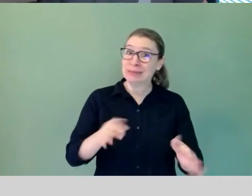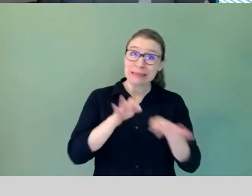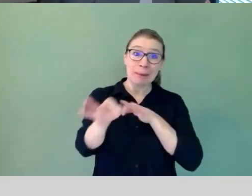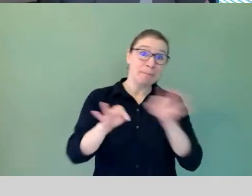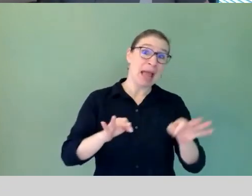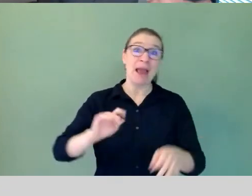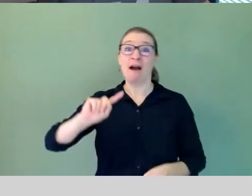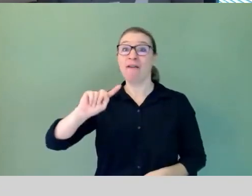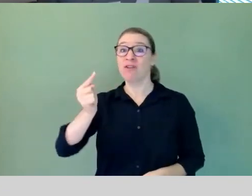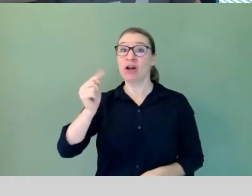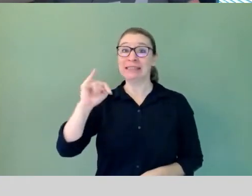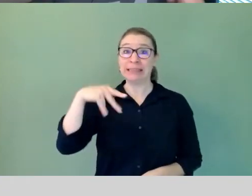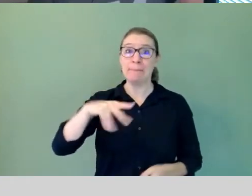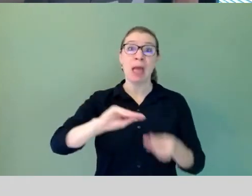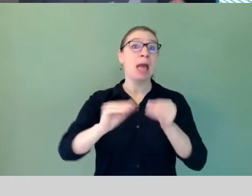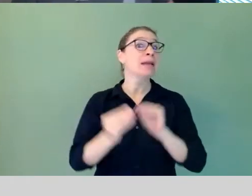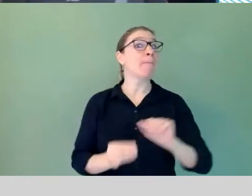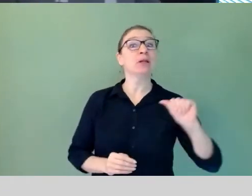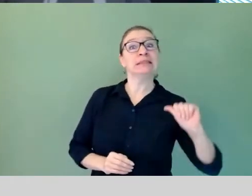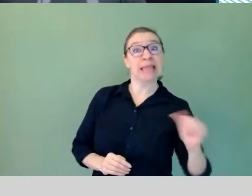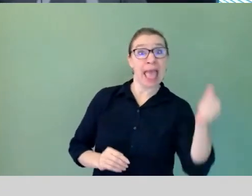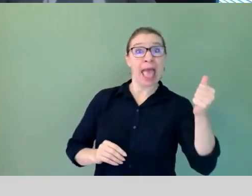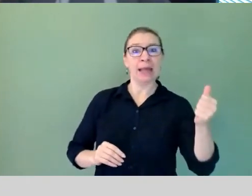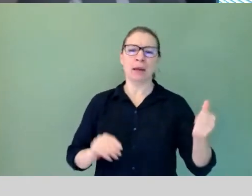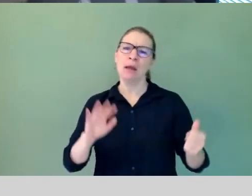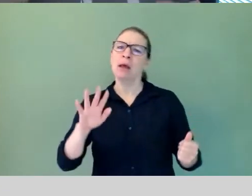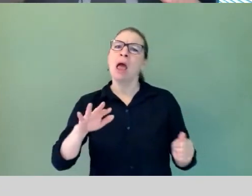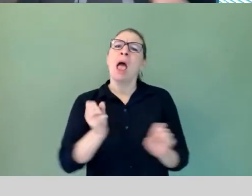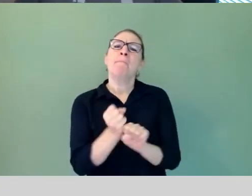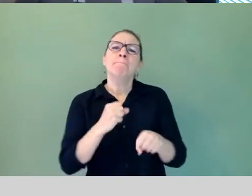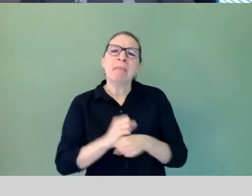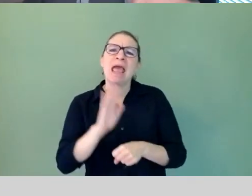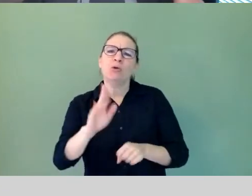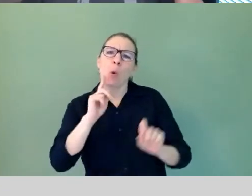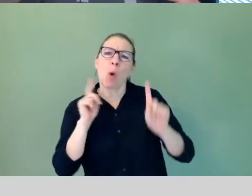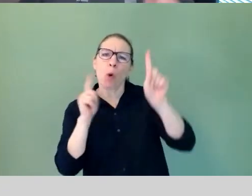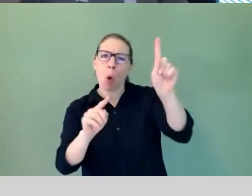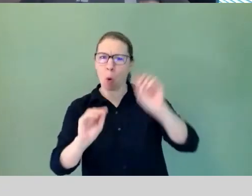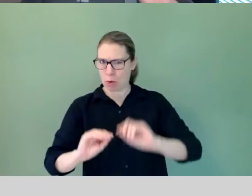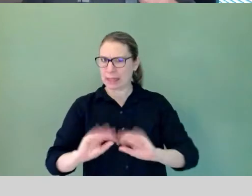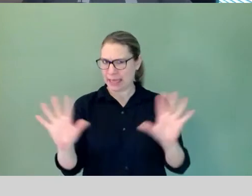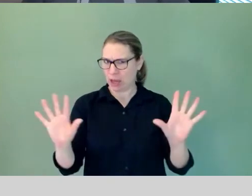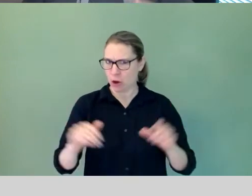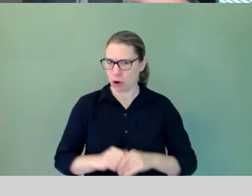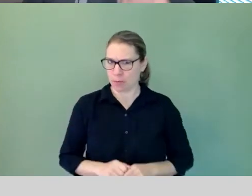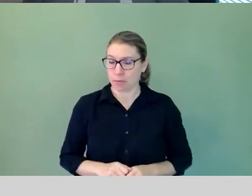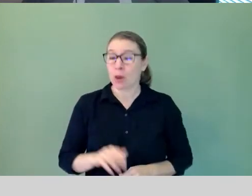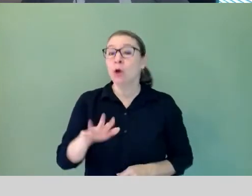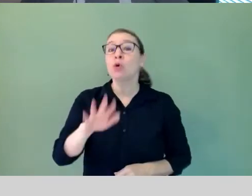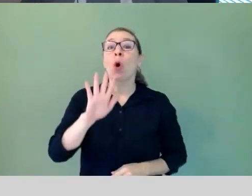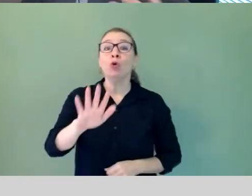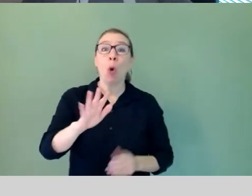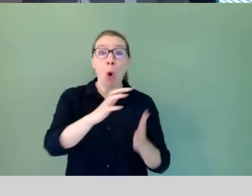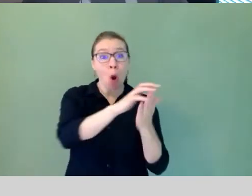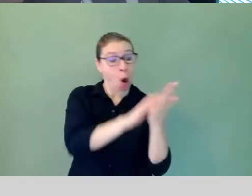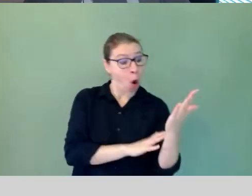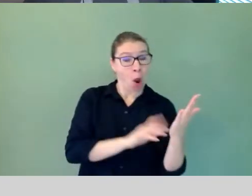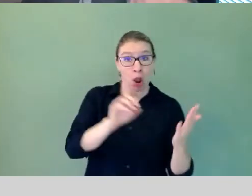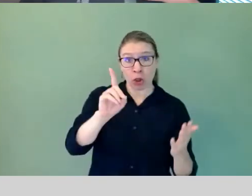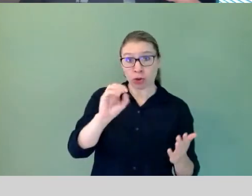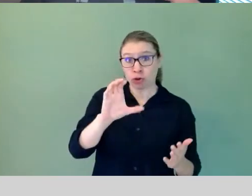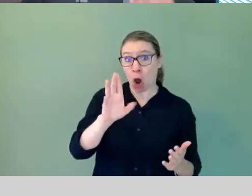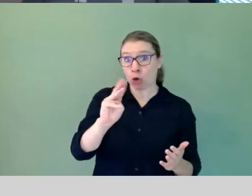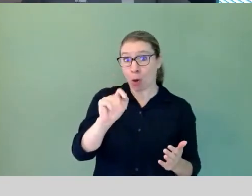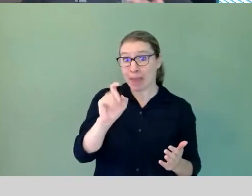tip, which is tip number 10, make your end goal clear. So in your tutorial, in your documentation, in anything that you're